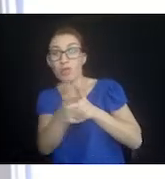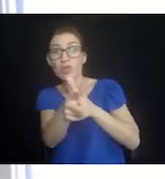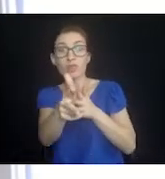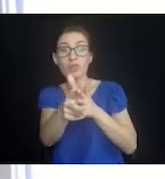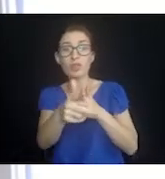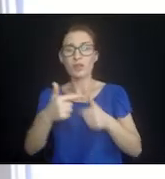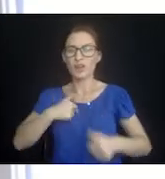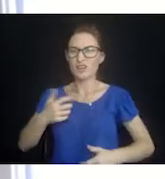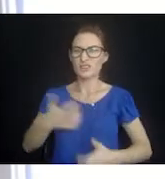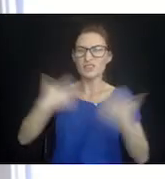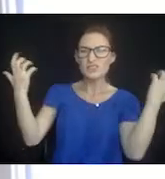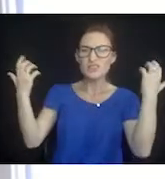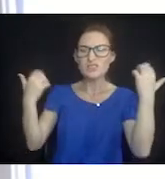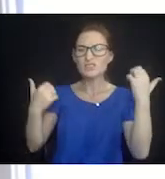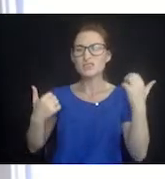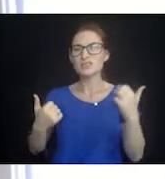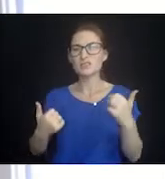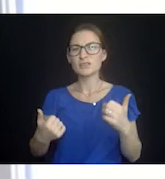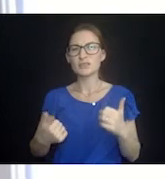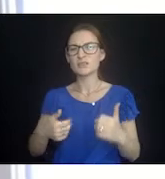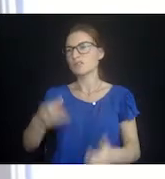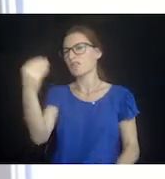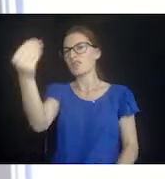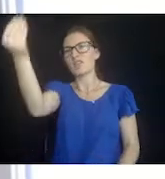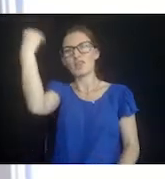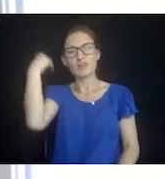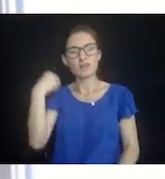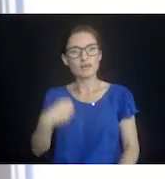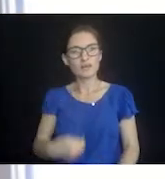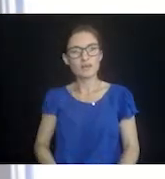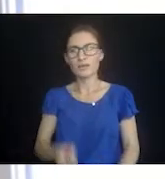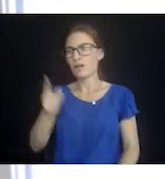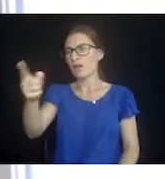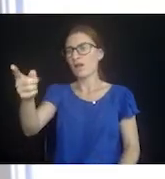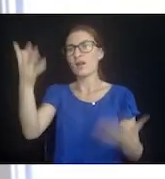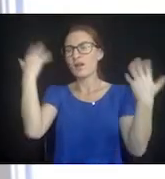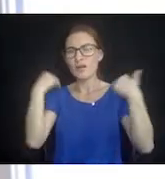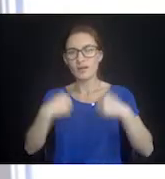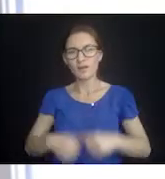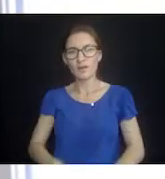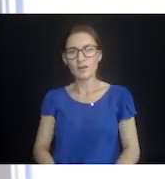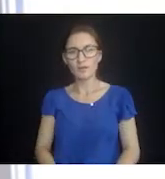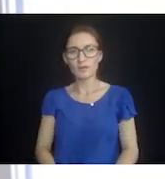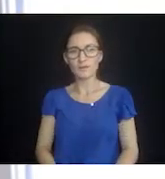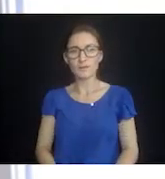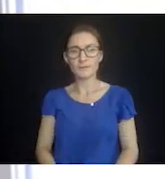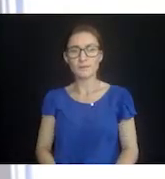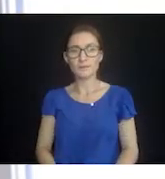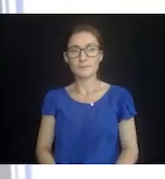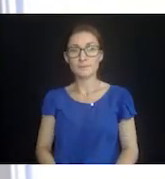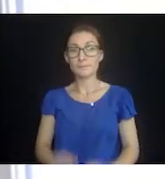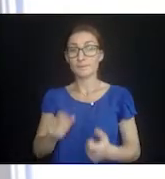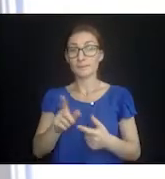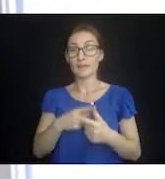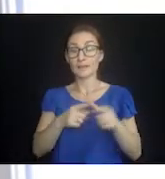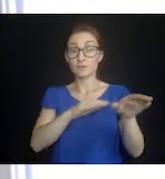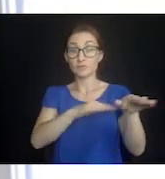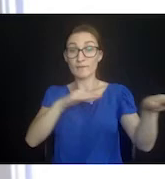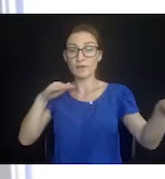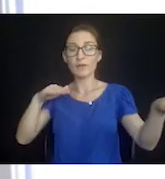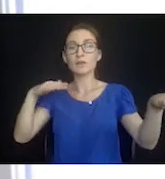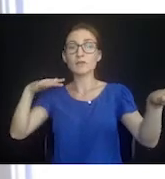way. Like they were all kind of blocking me, and then some guy cut in front of me, and I started to get angry at him and thinking,